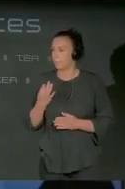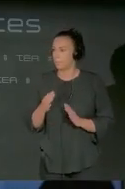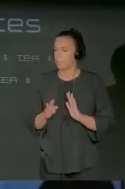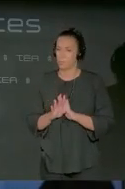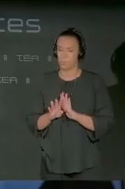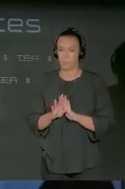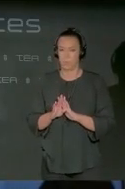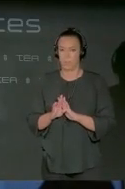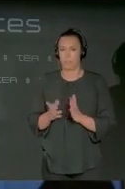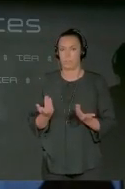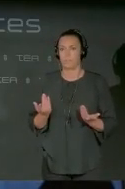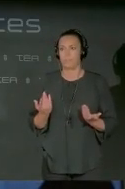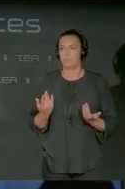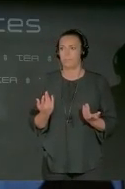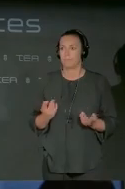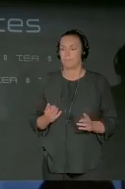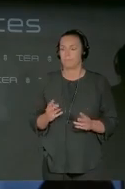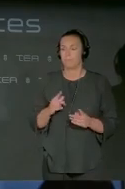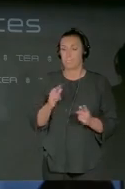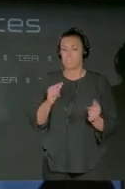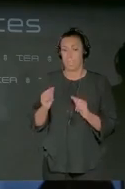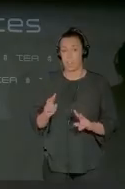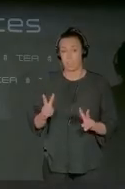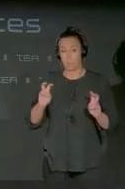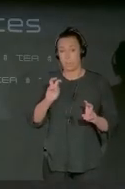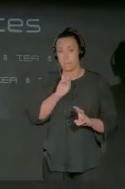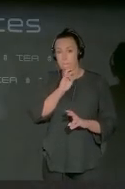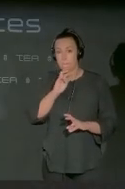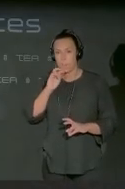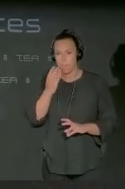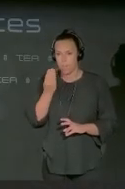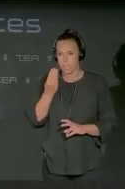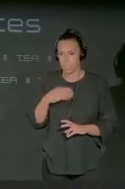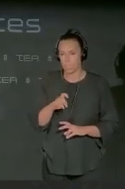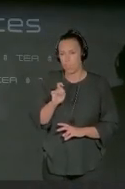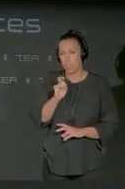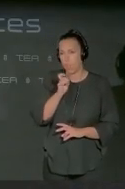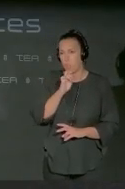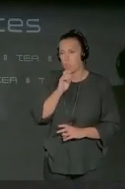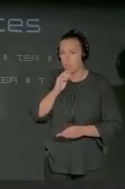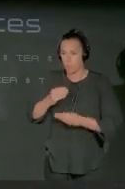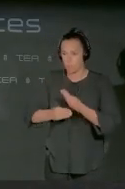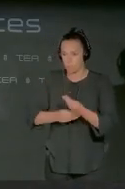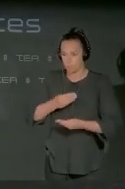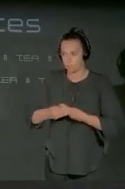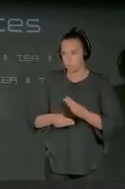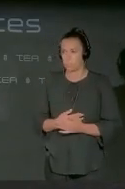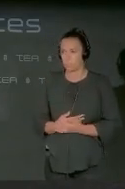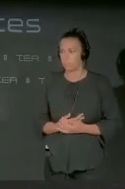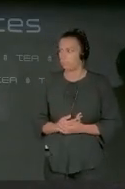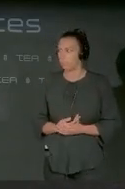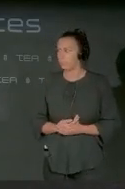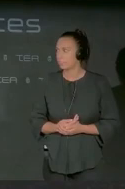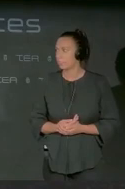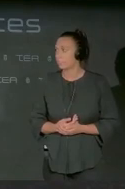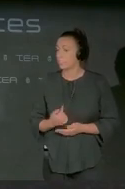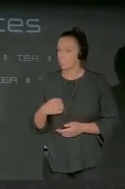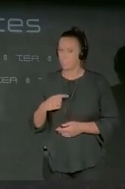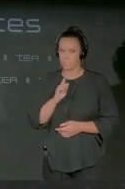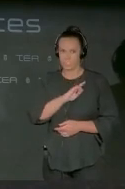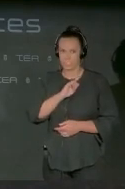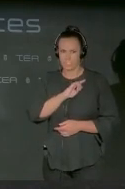Simon? It feels to me as if this is almost the end of a long journey, i.e. getting to this event, to